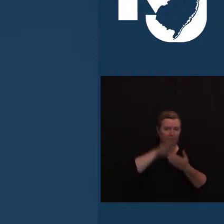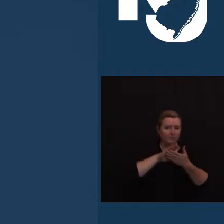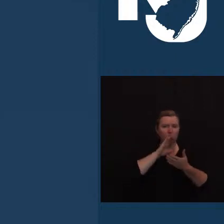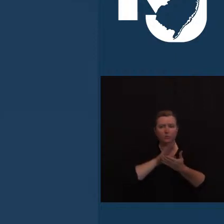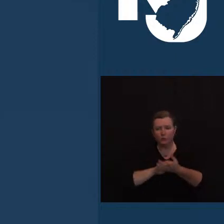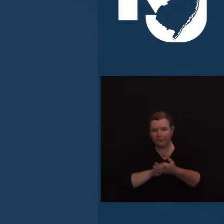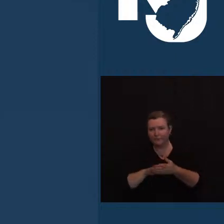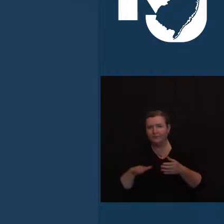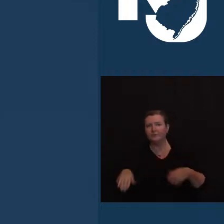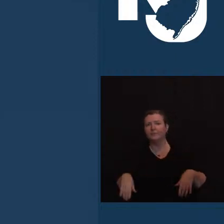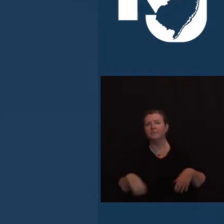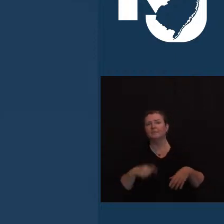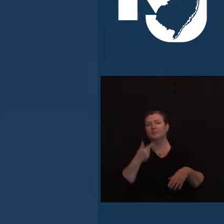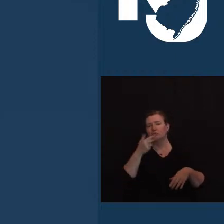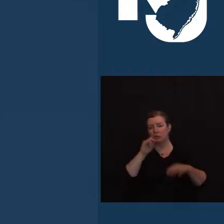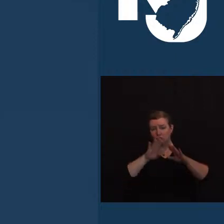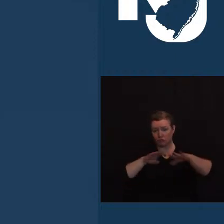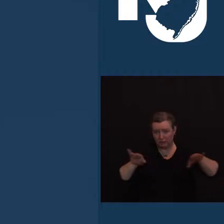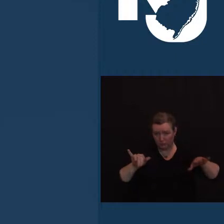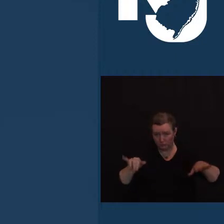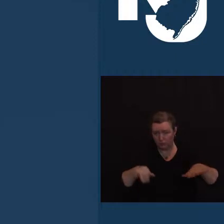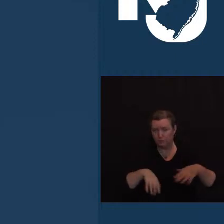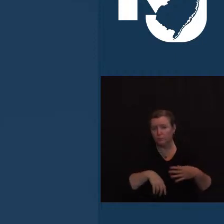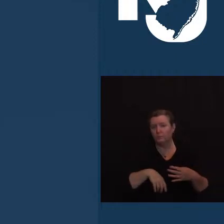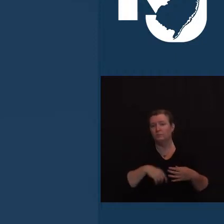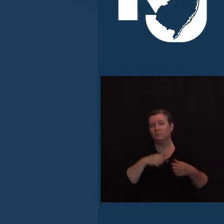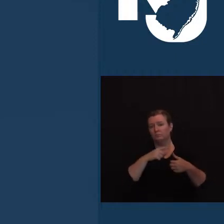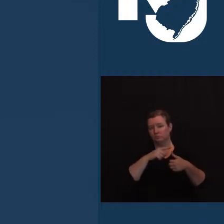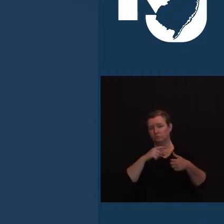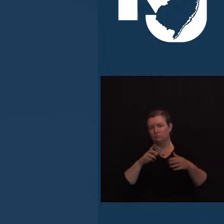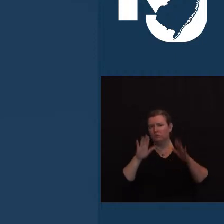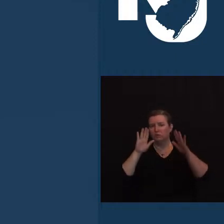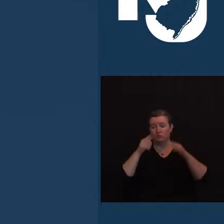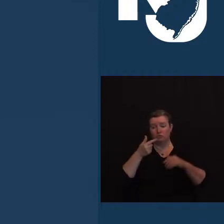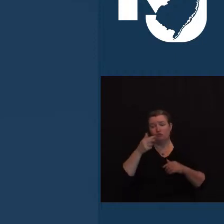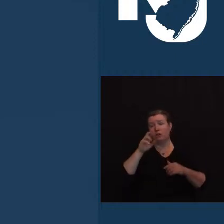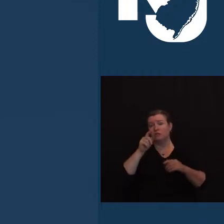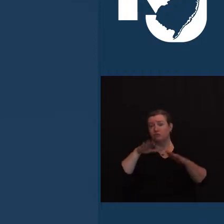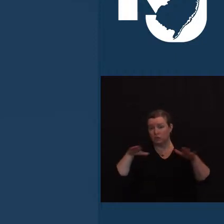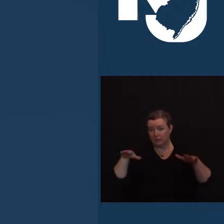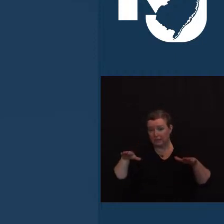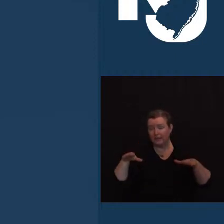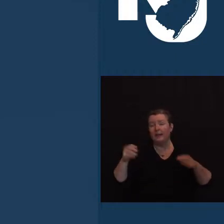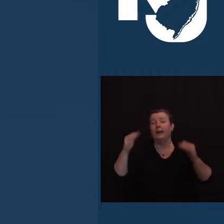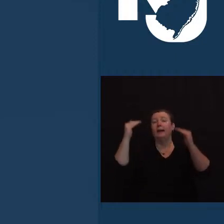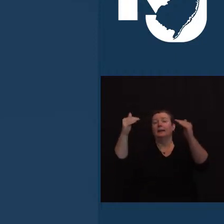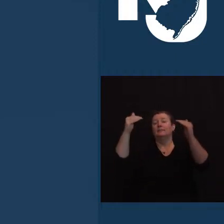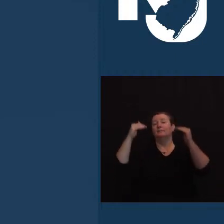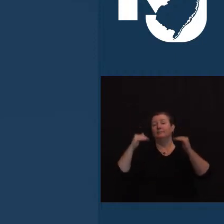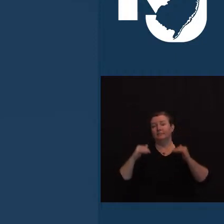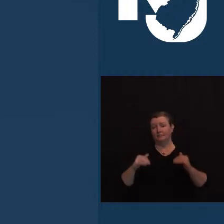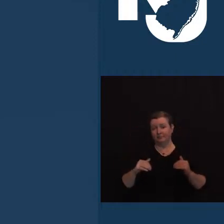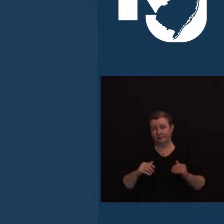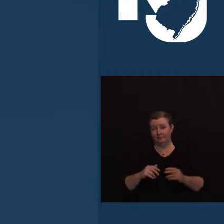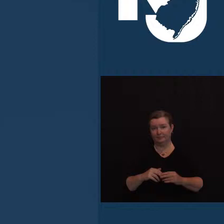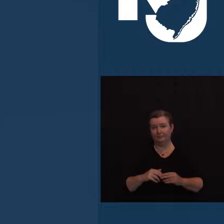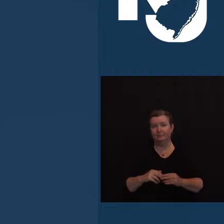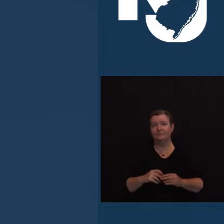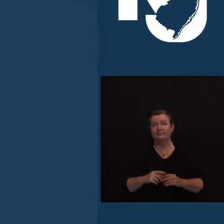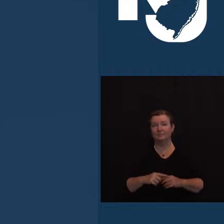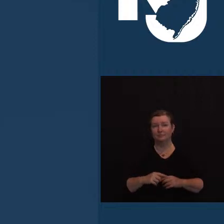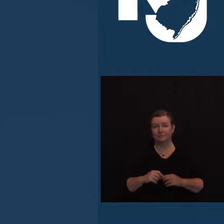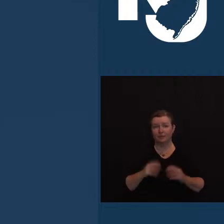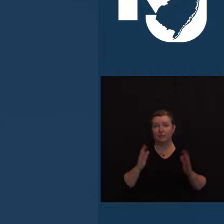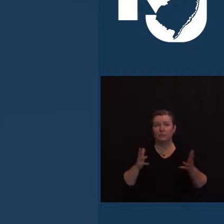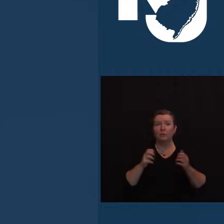niece, Laquana, who she raised as her own. I had the great honor, by the way, of speaking with Antonio last week.